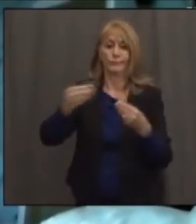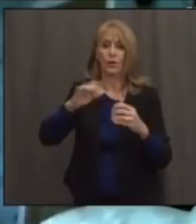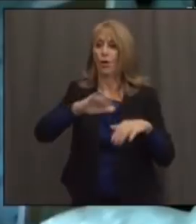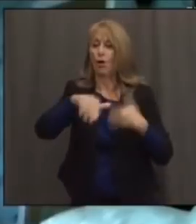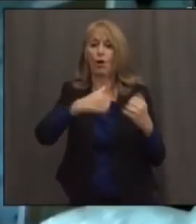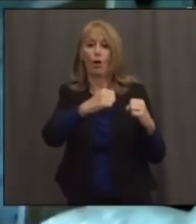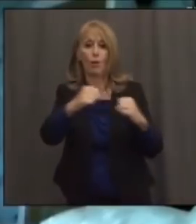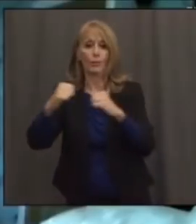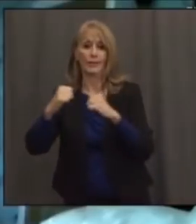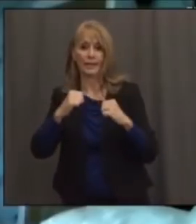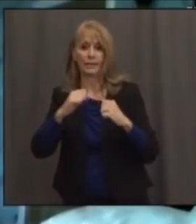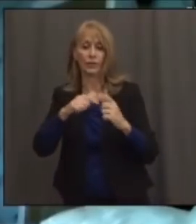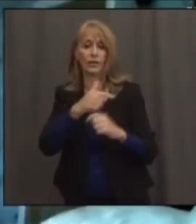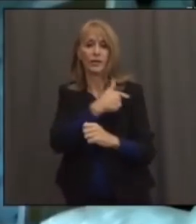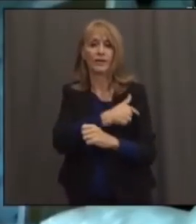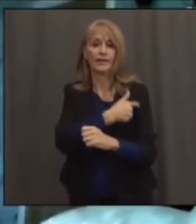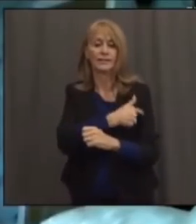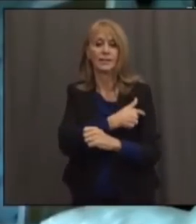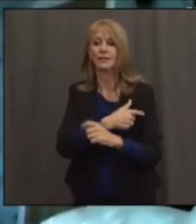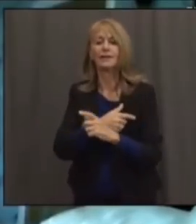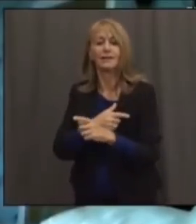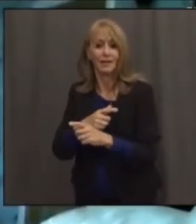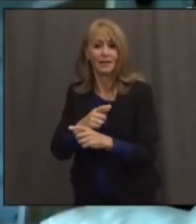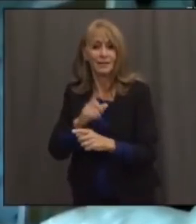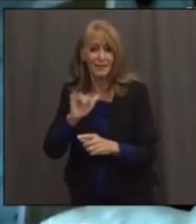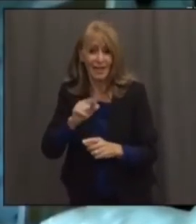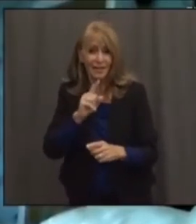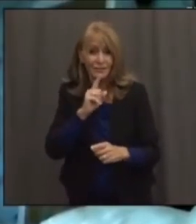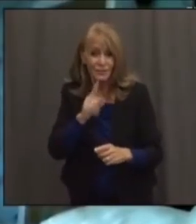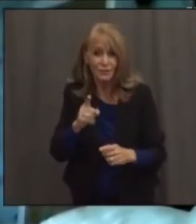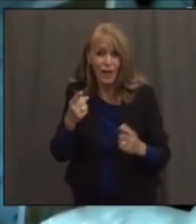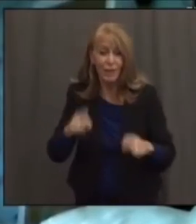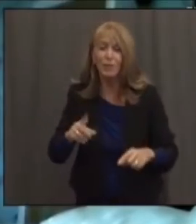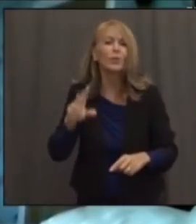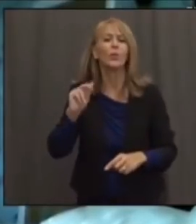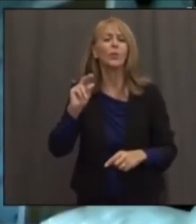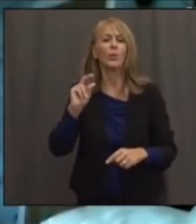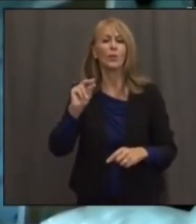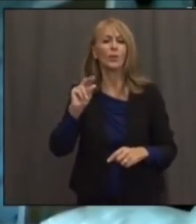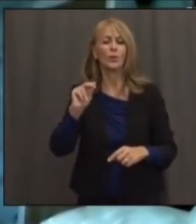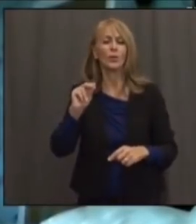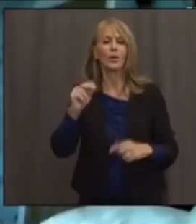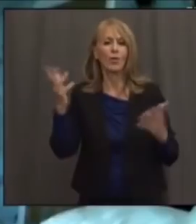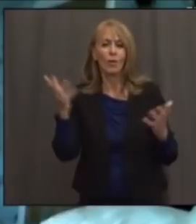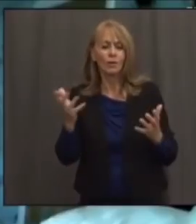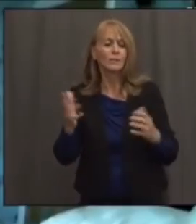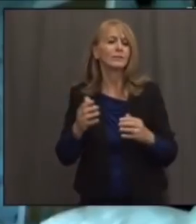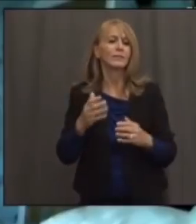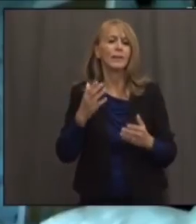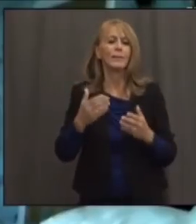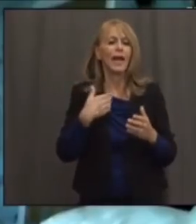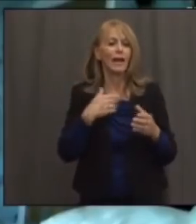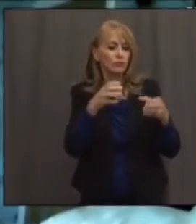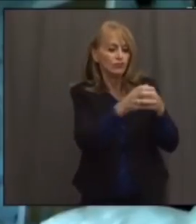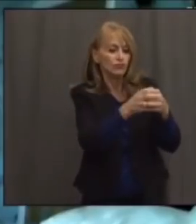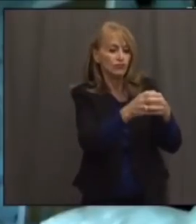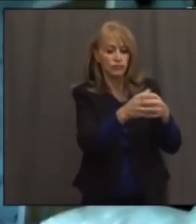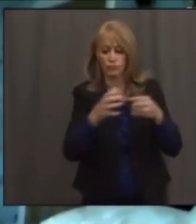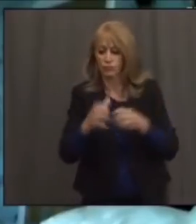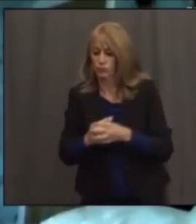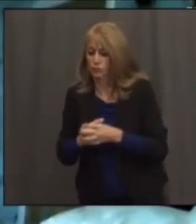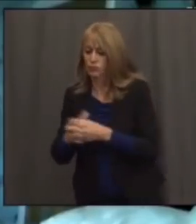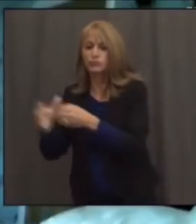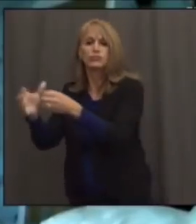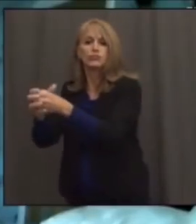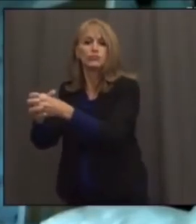get a vaccine. And that certainly doesn't exist. And I think Scott raised important issues is that we may have pockets here in